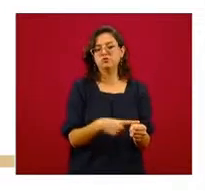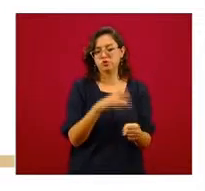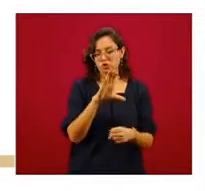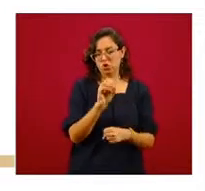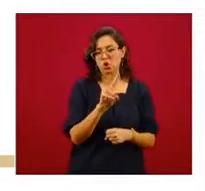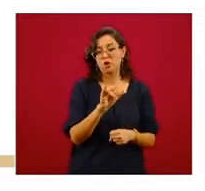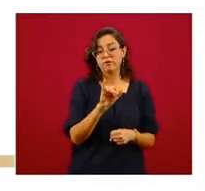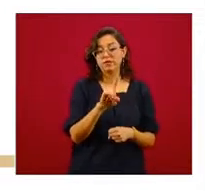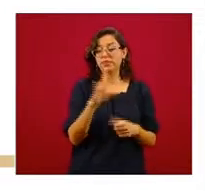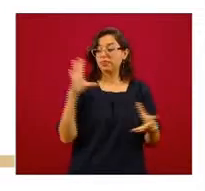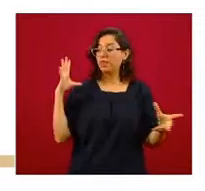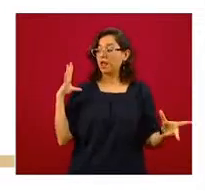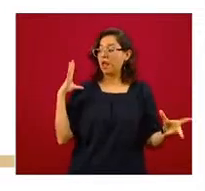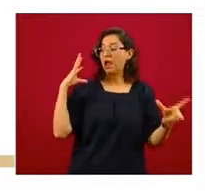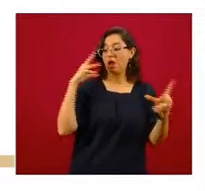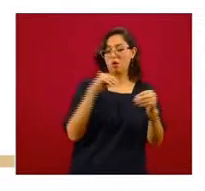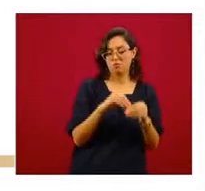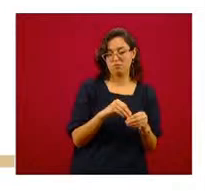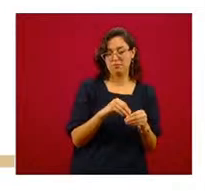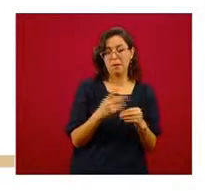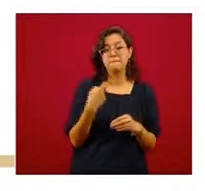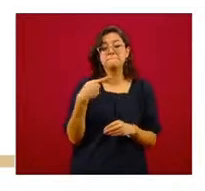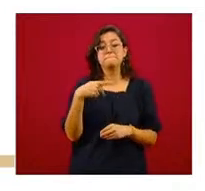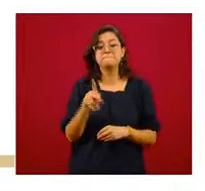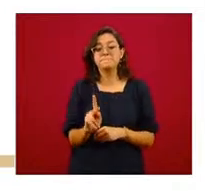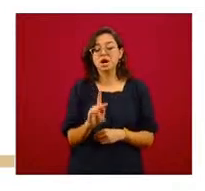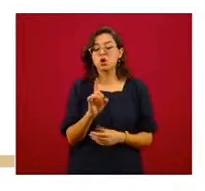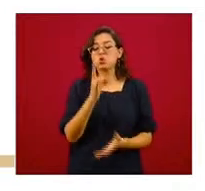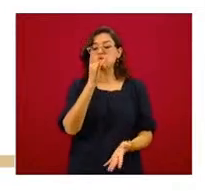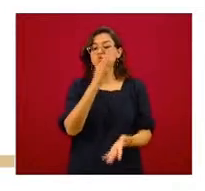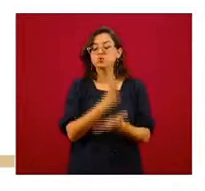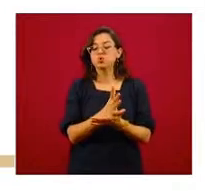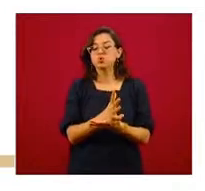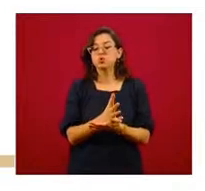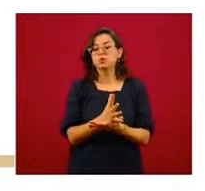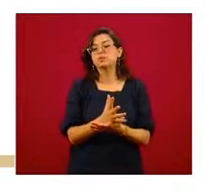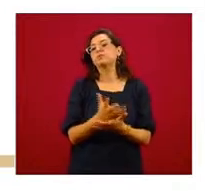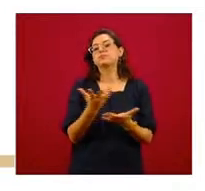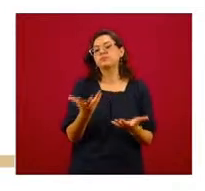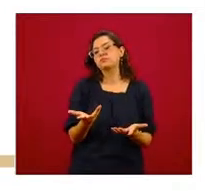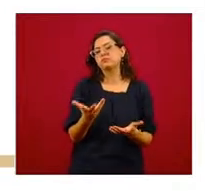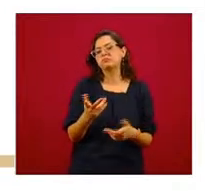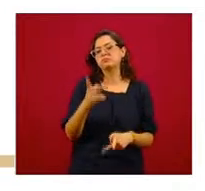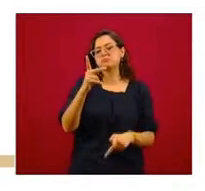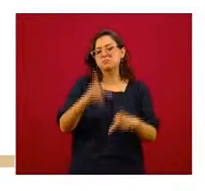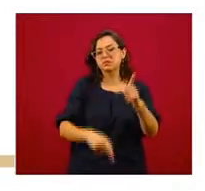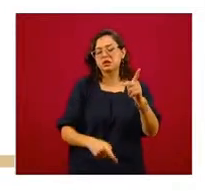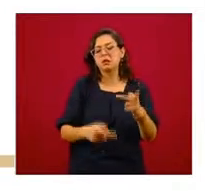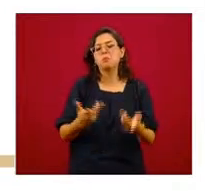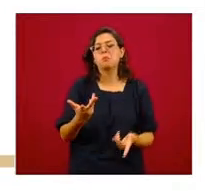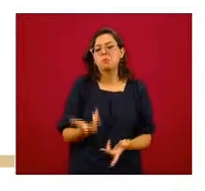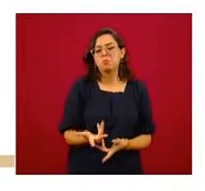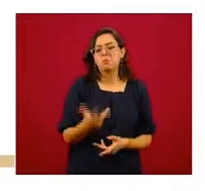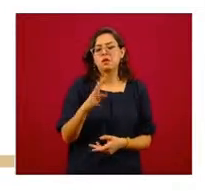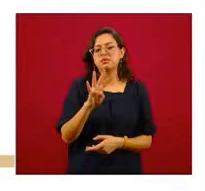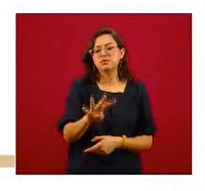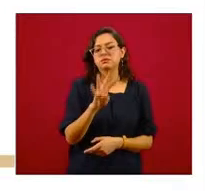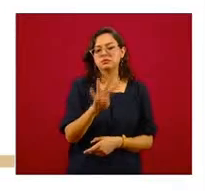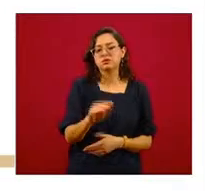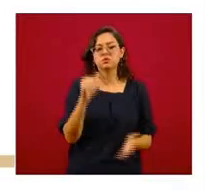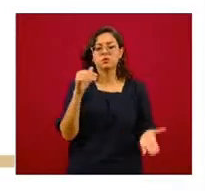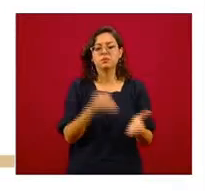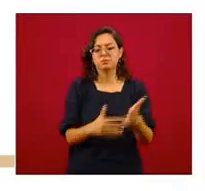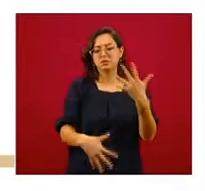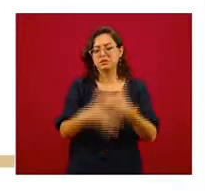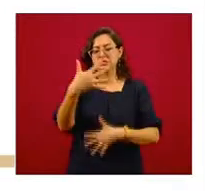110,026 cases, although less than 1/5 of these cases make up the